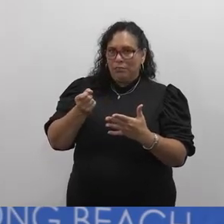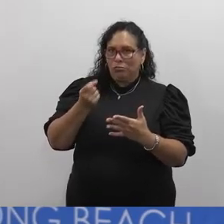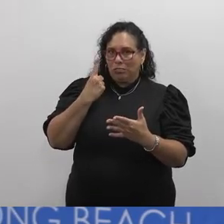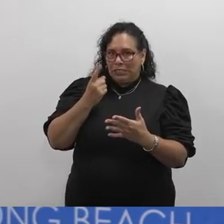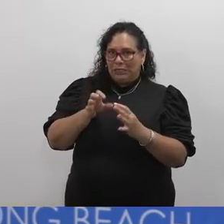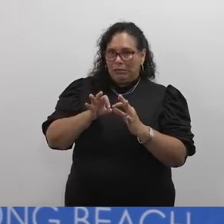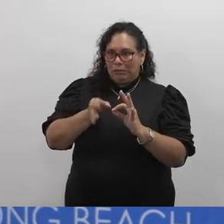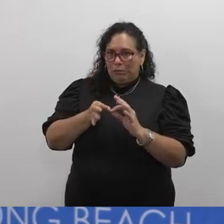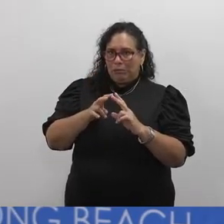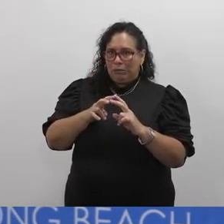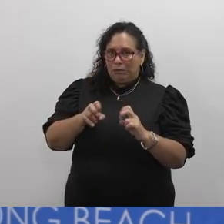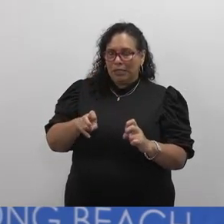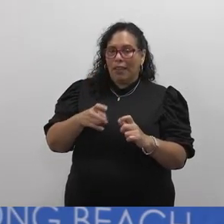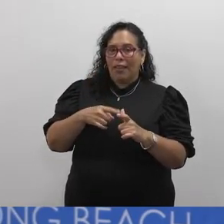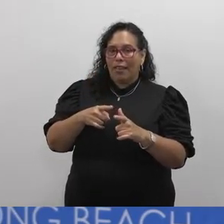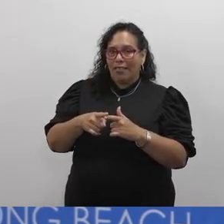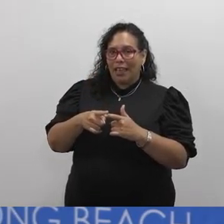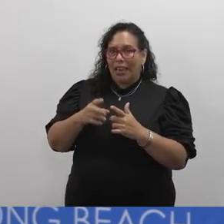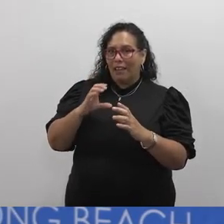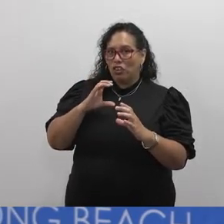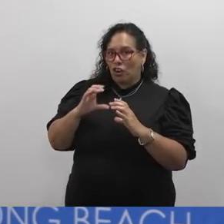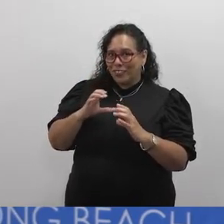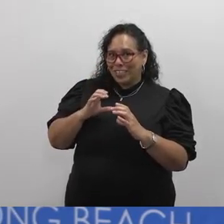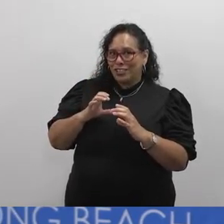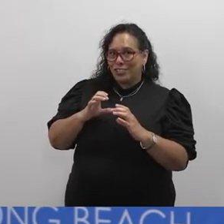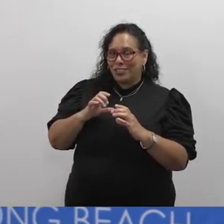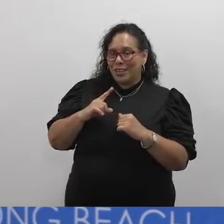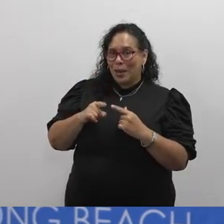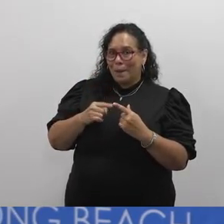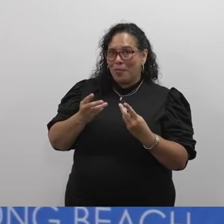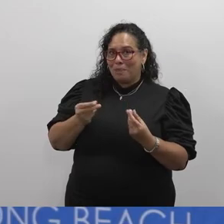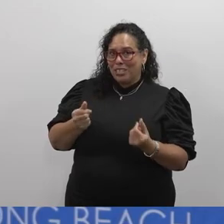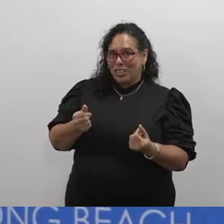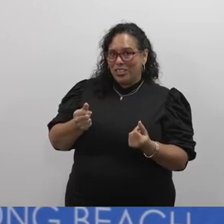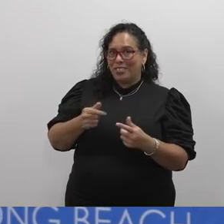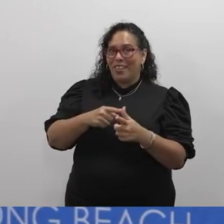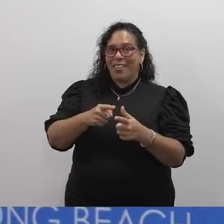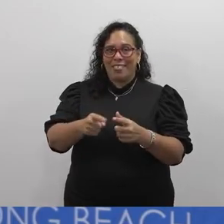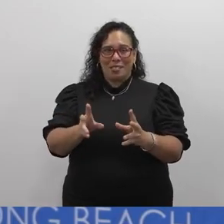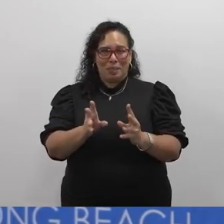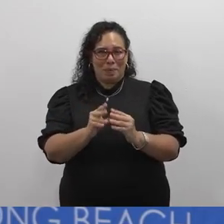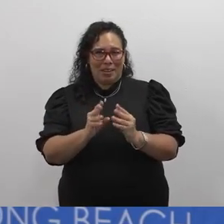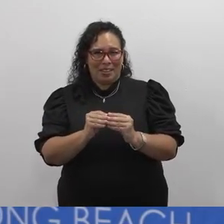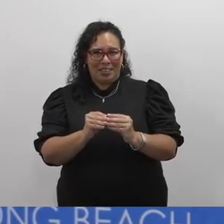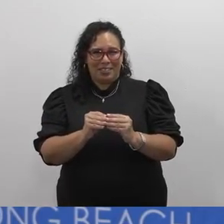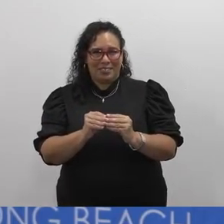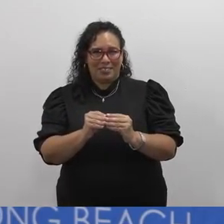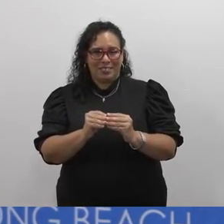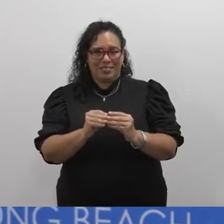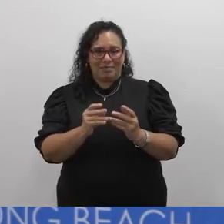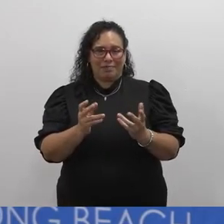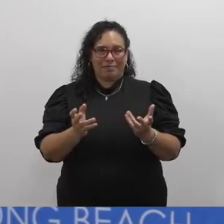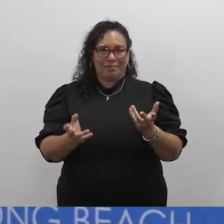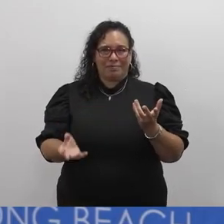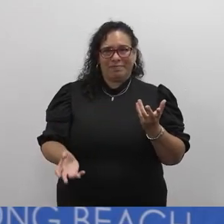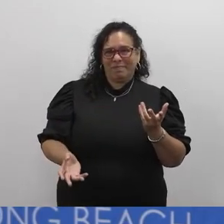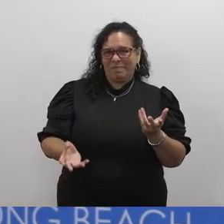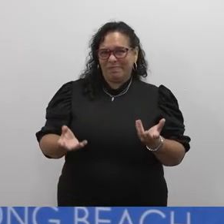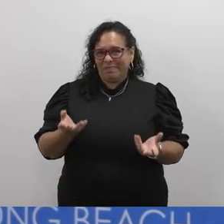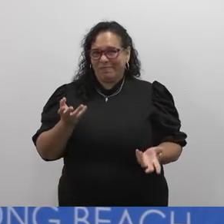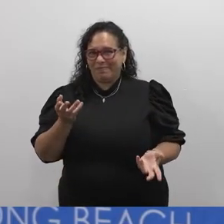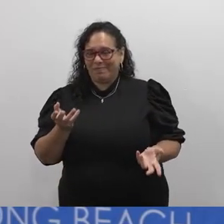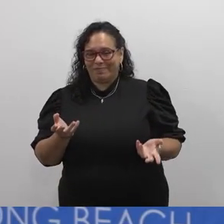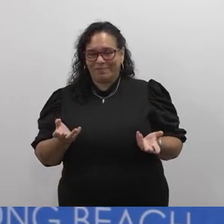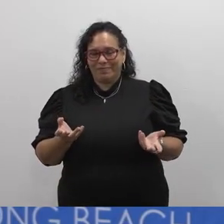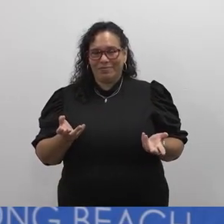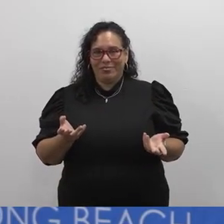able to have a conversation, right? Instead of this sort of it's dialogical, but it's sort of dichotomous,